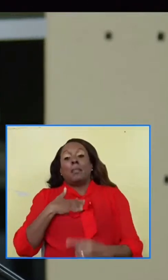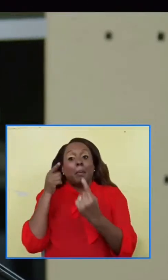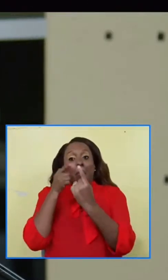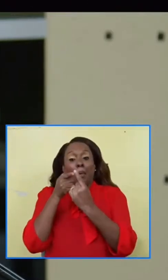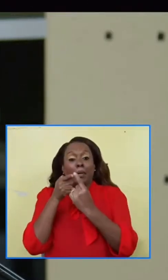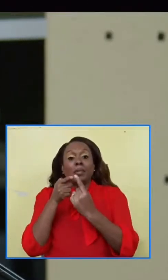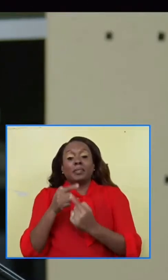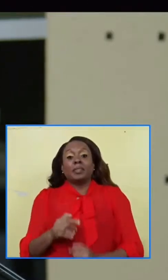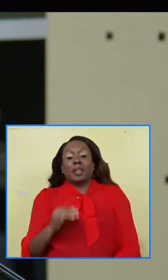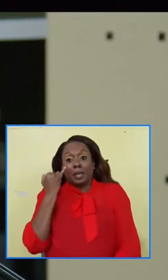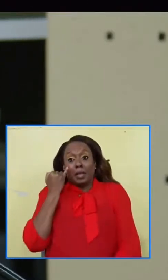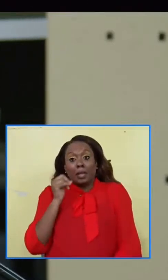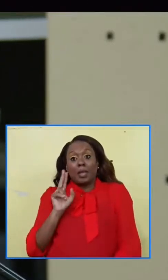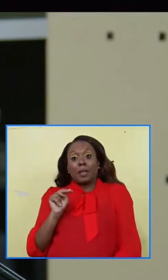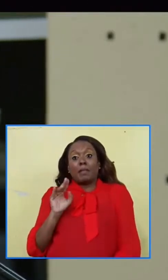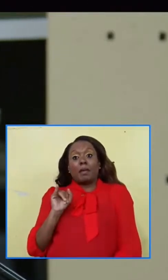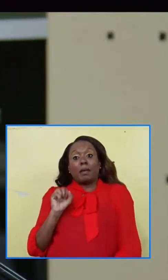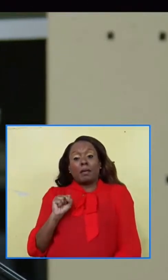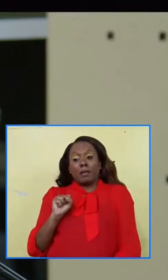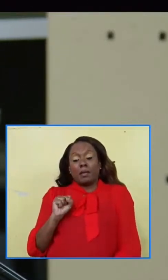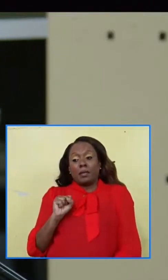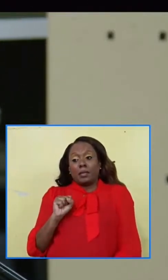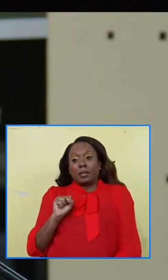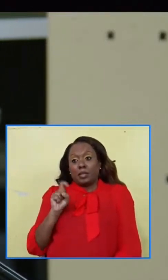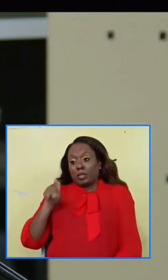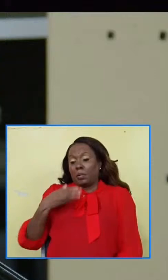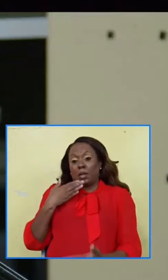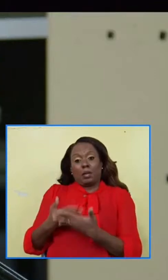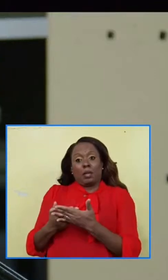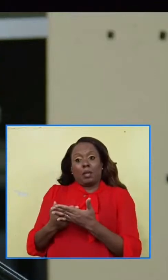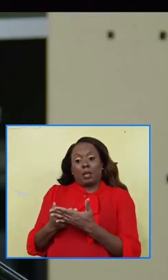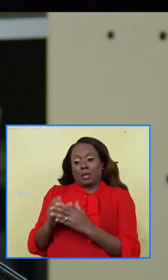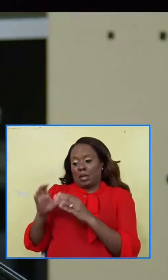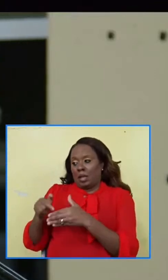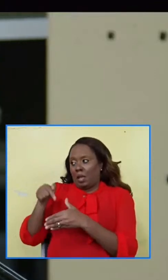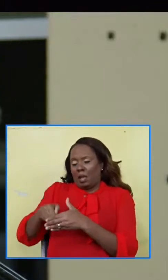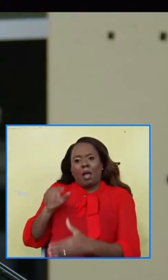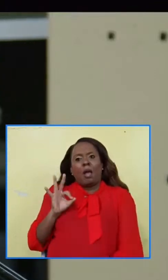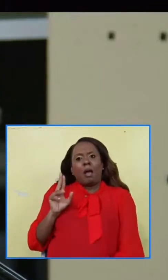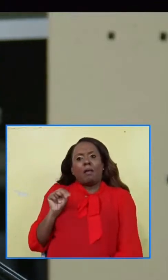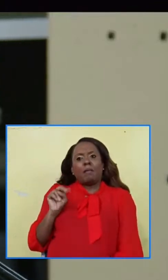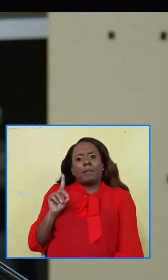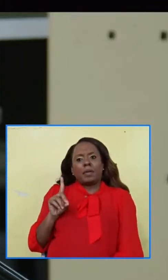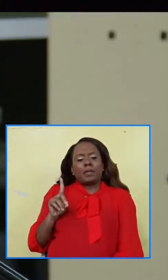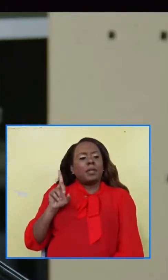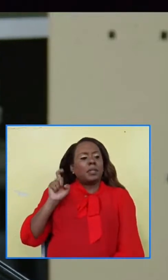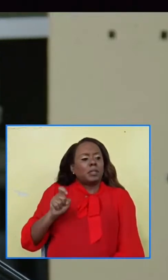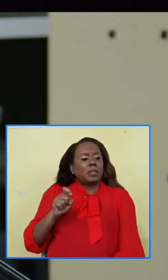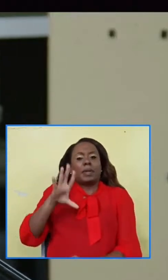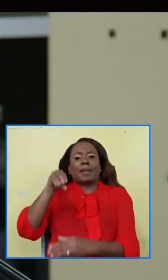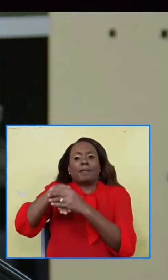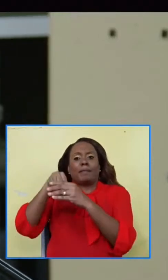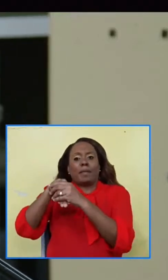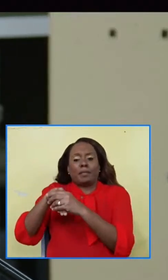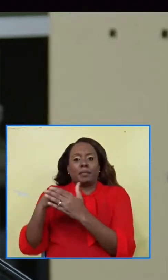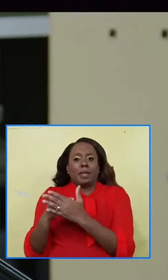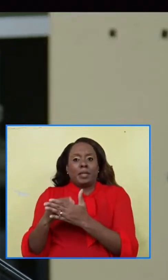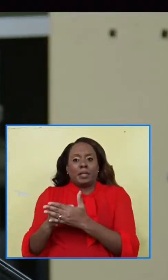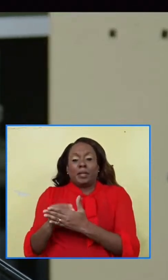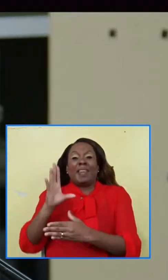NIS is going to be a good fund, it has to make investments. It can't just let the money stand